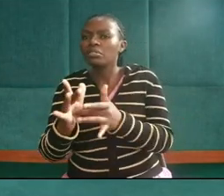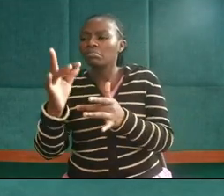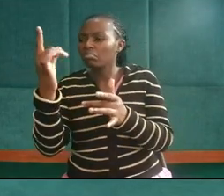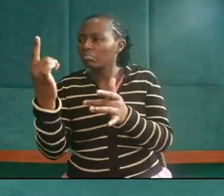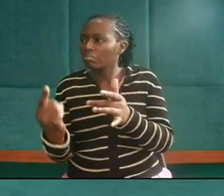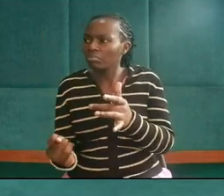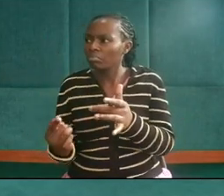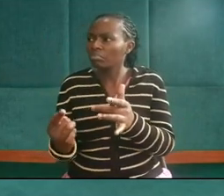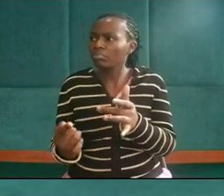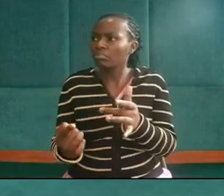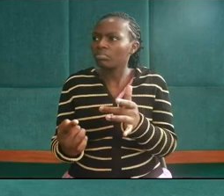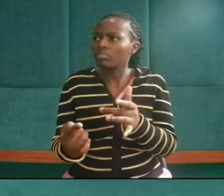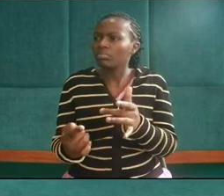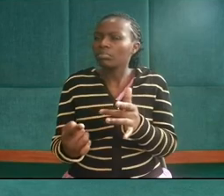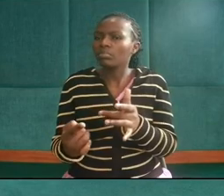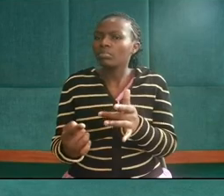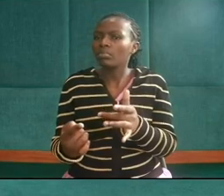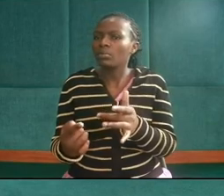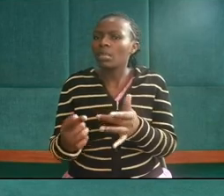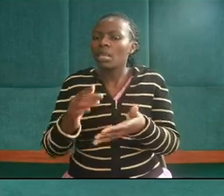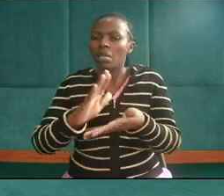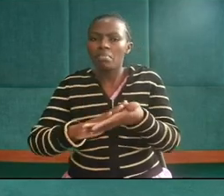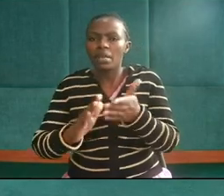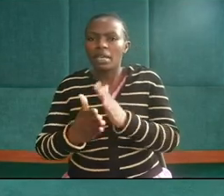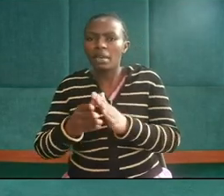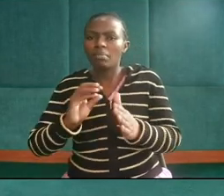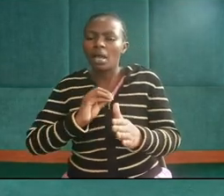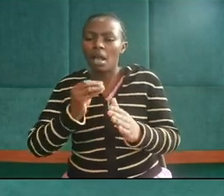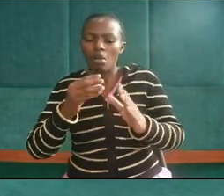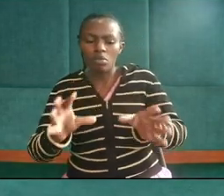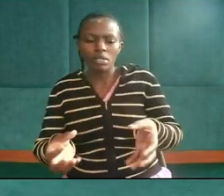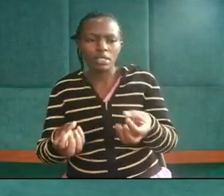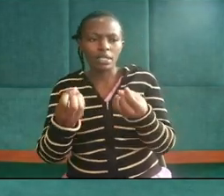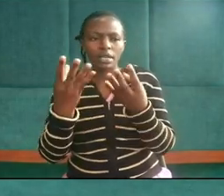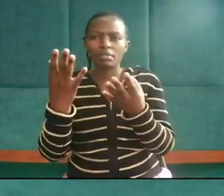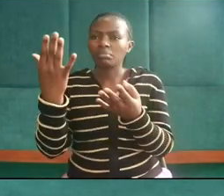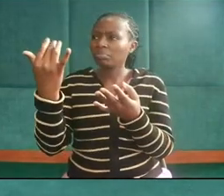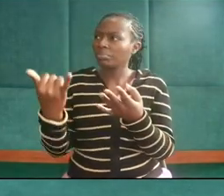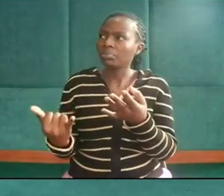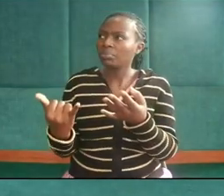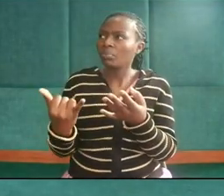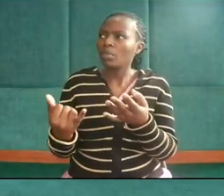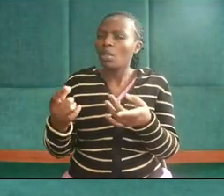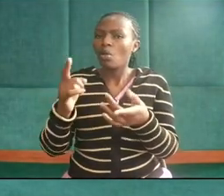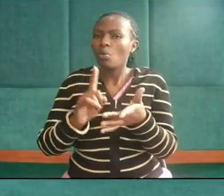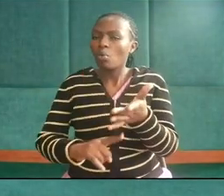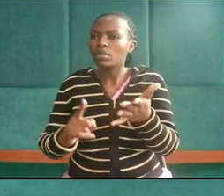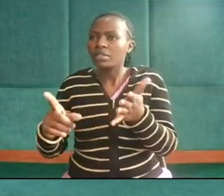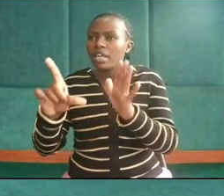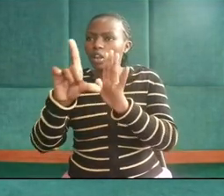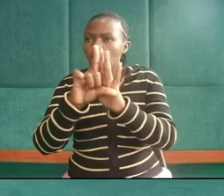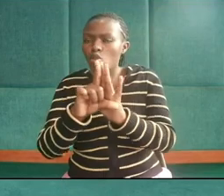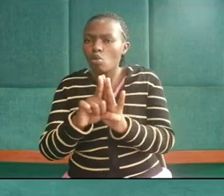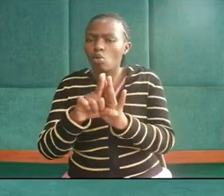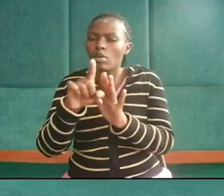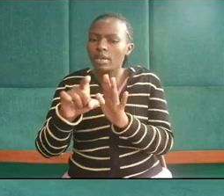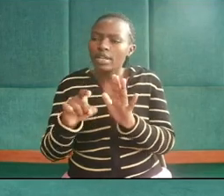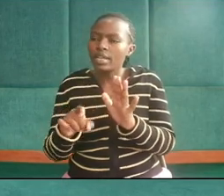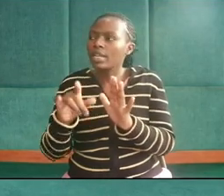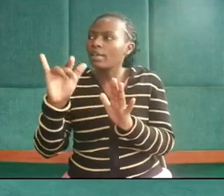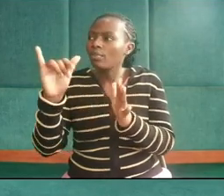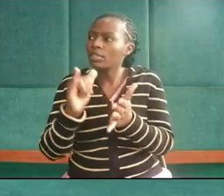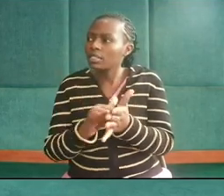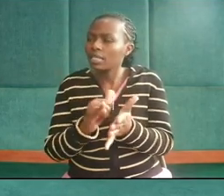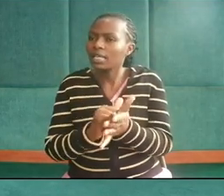and became a sacrifice for us. Because still, what the law required, you know, the law came